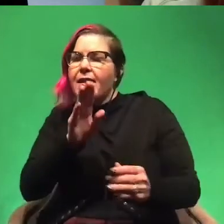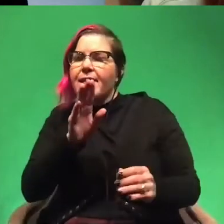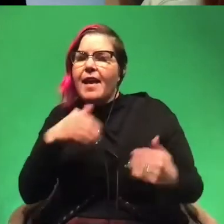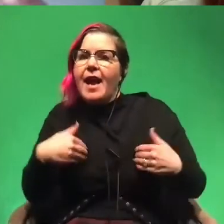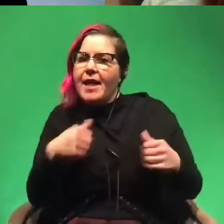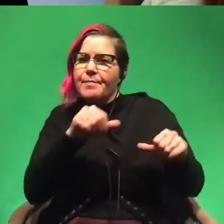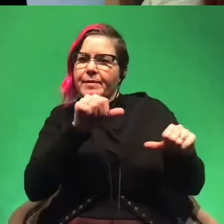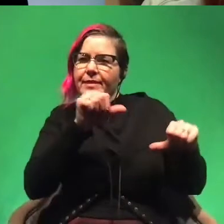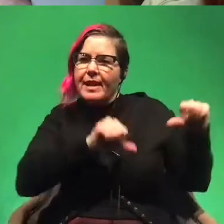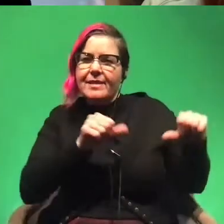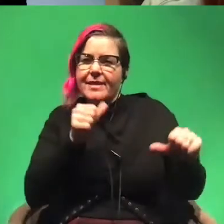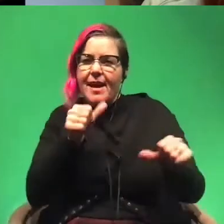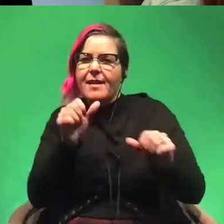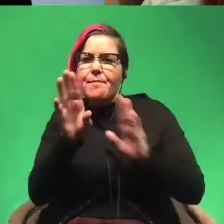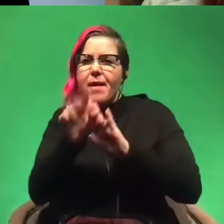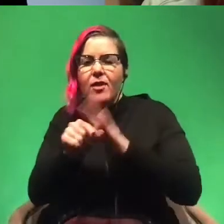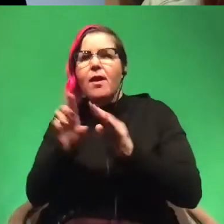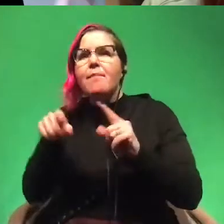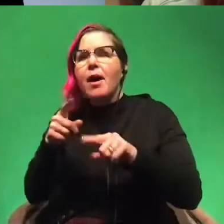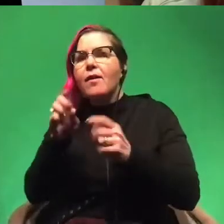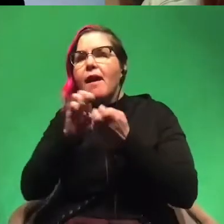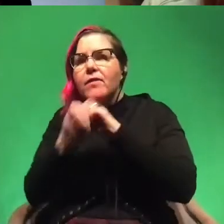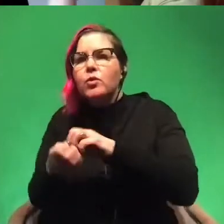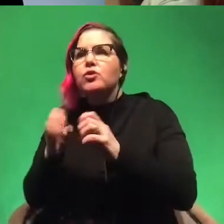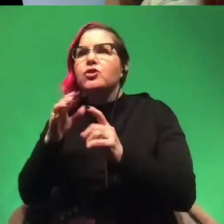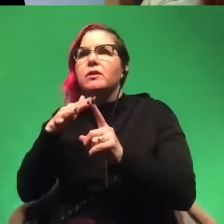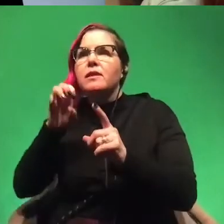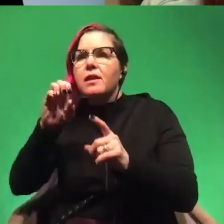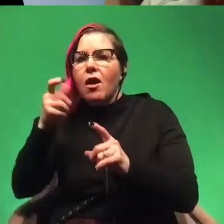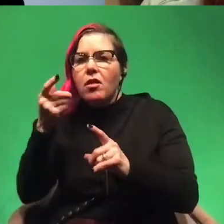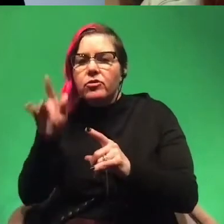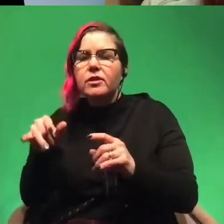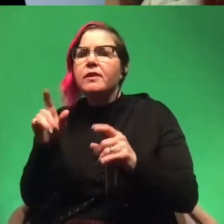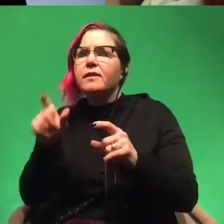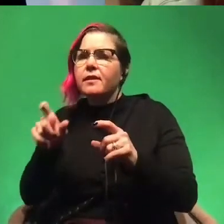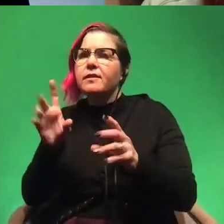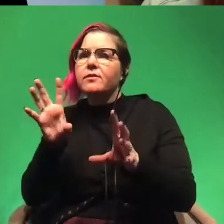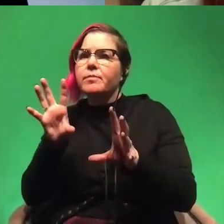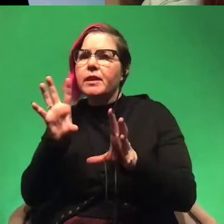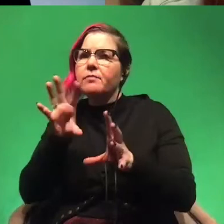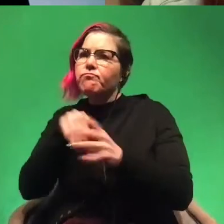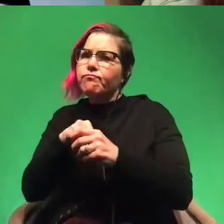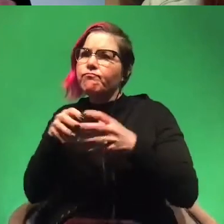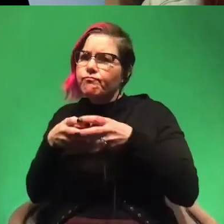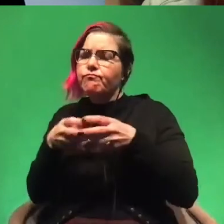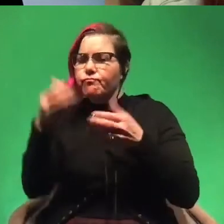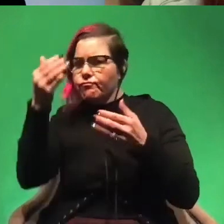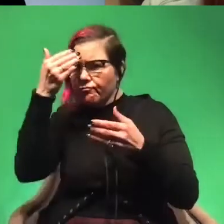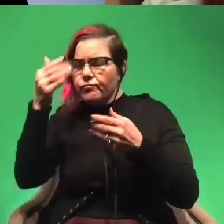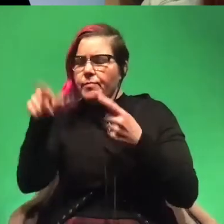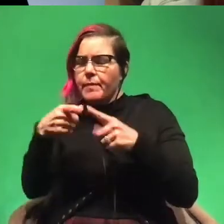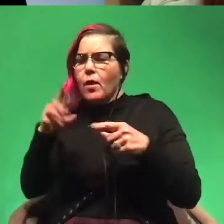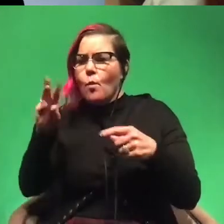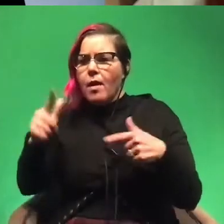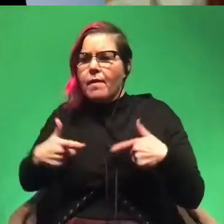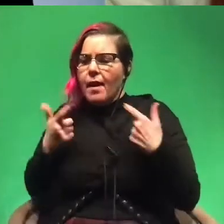field biologist. It doesn't give you the background in like evolution and ecology that are really needed to be like a well-rounded scientist who understands how wildlife populations